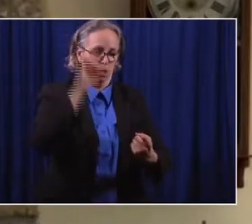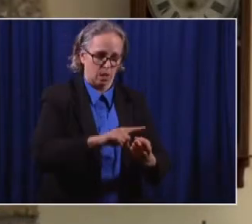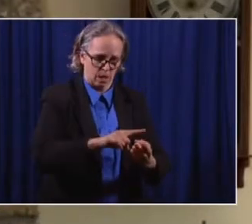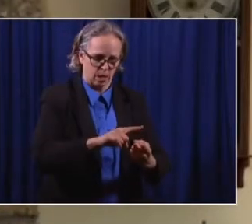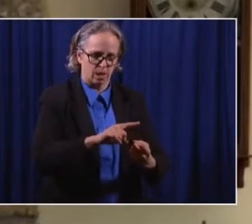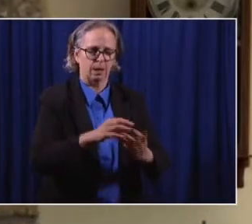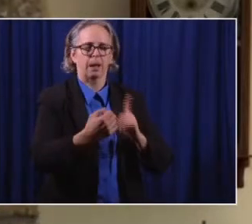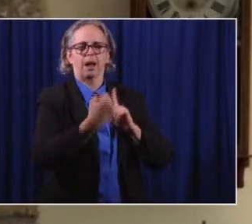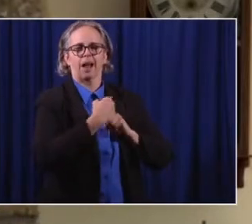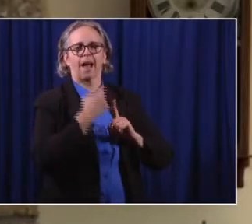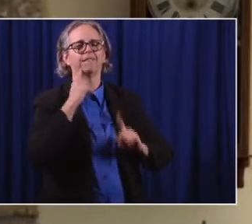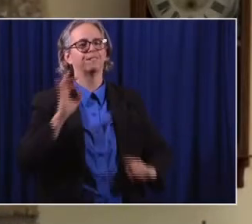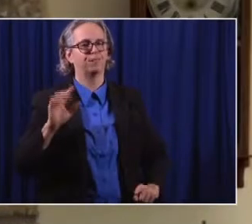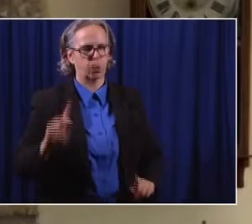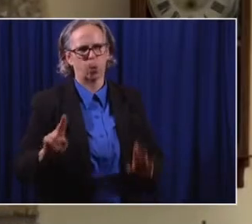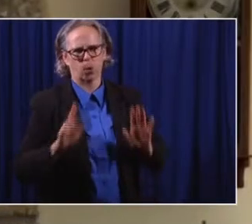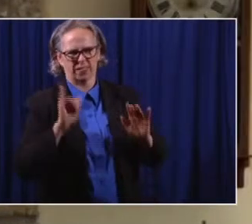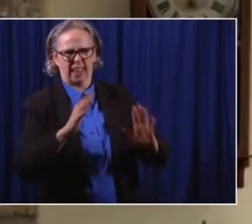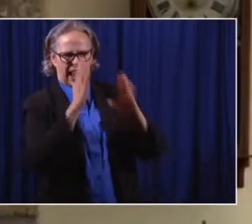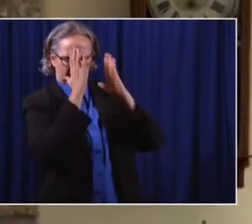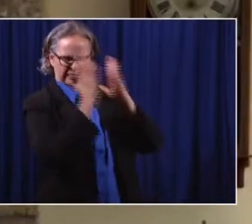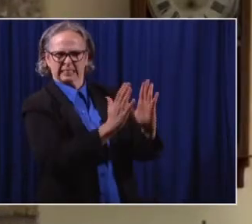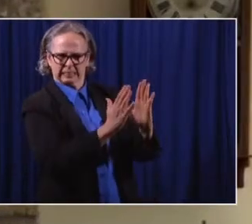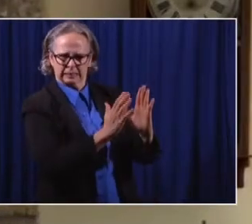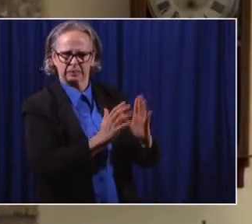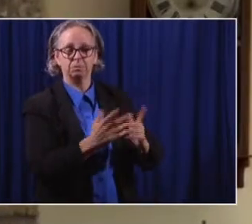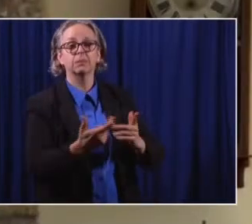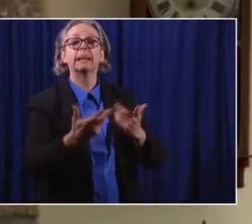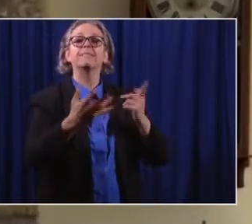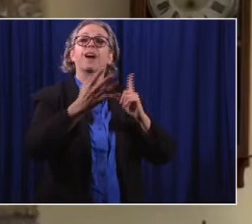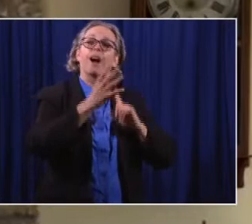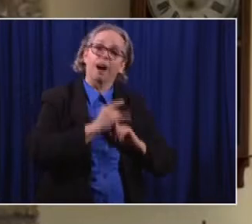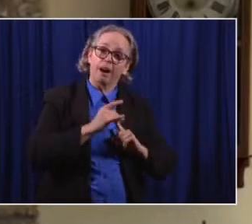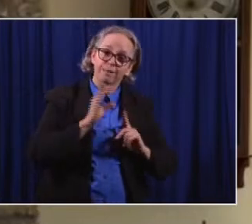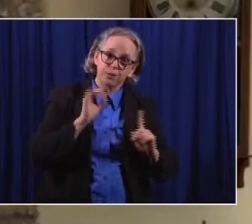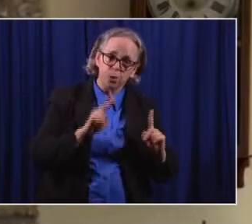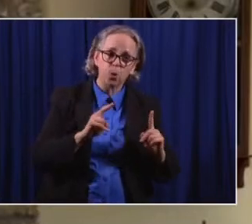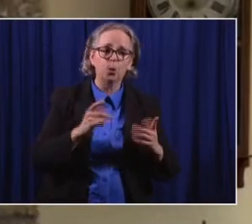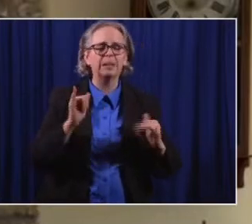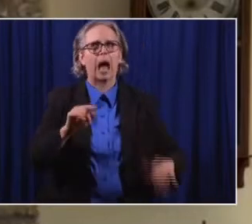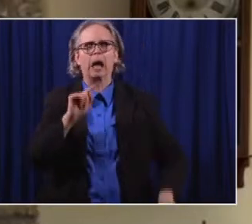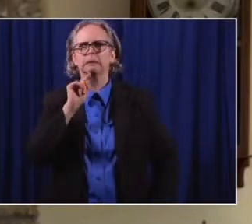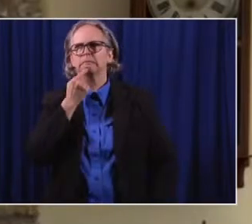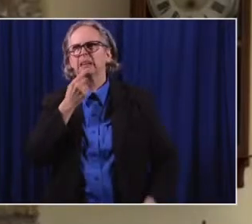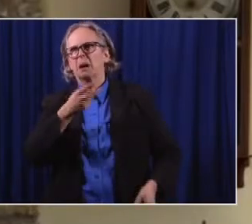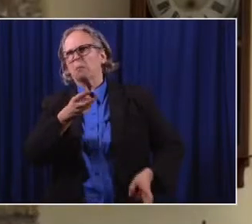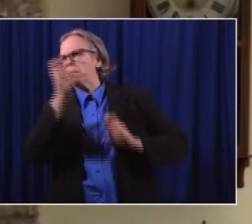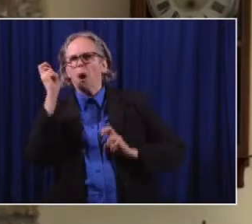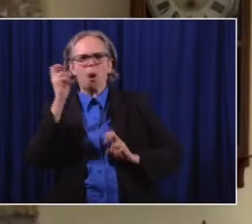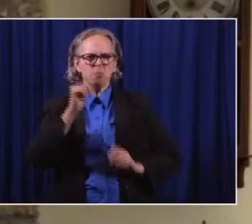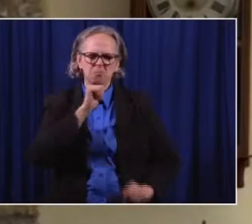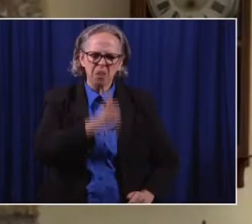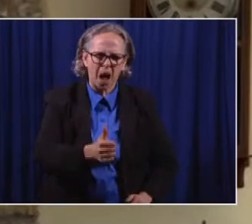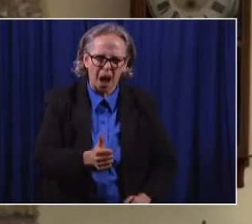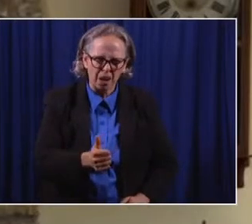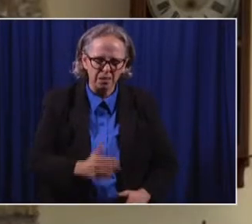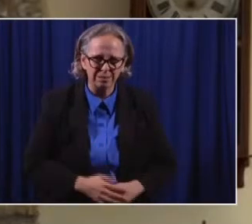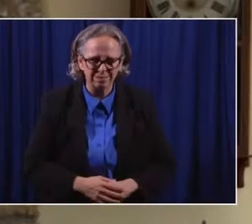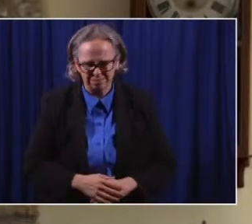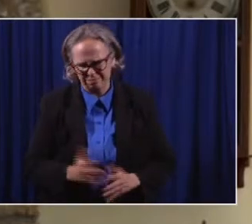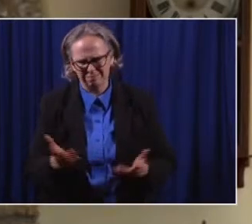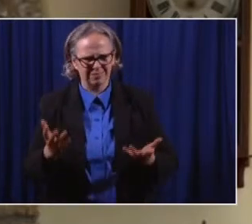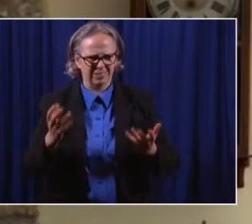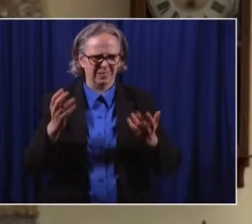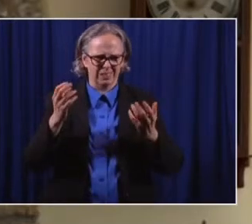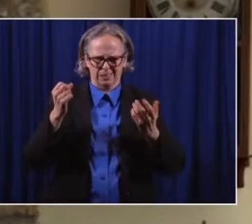of the severity of it. So it clearly is in everyone's interest to get a flu shot.